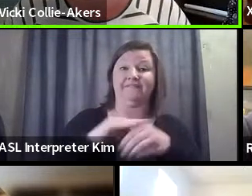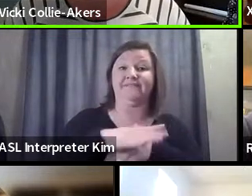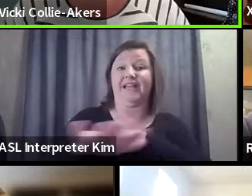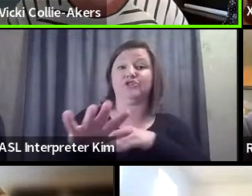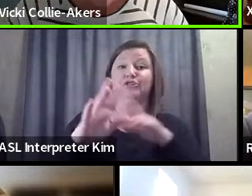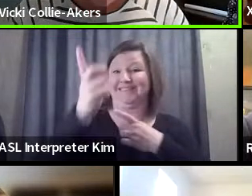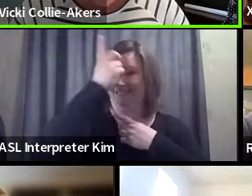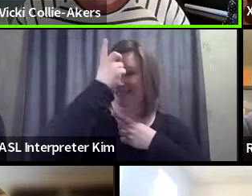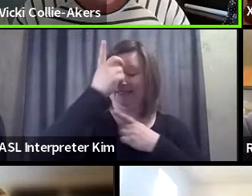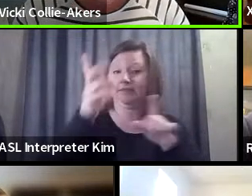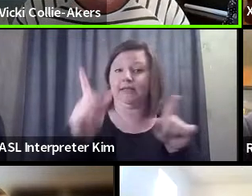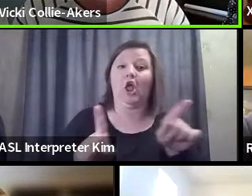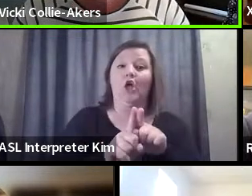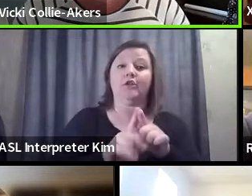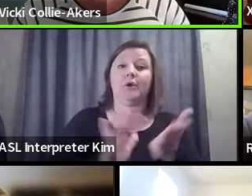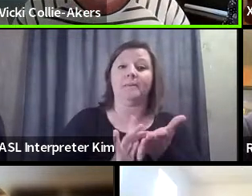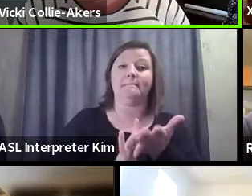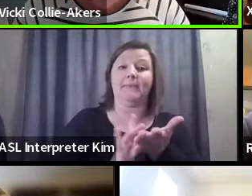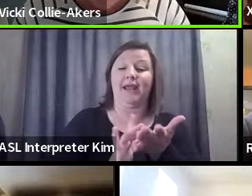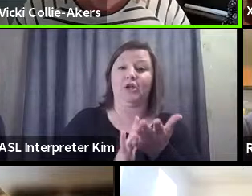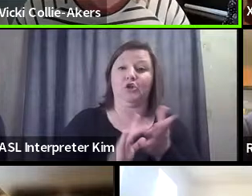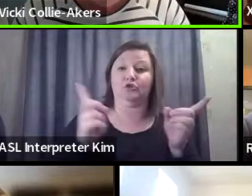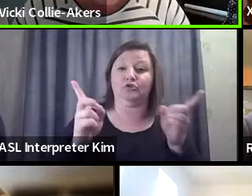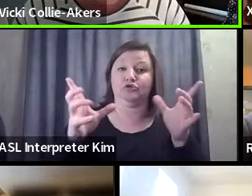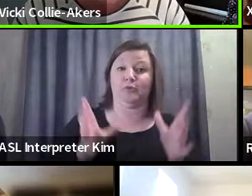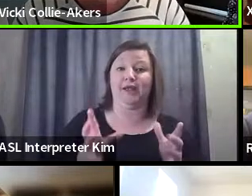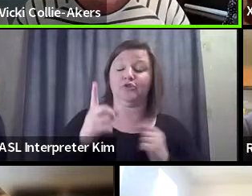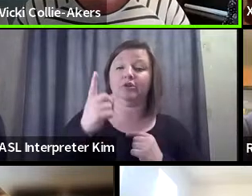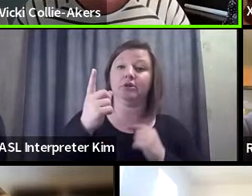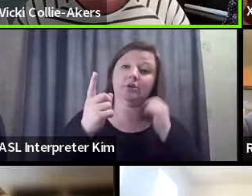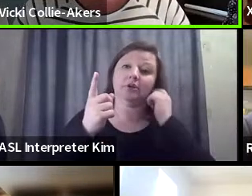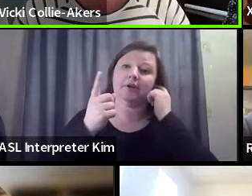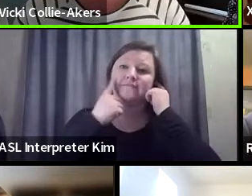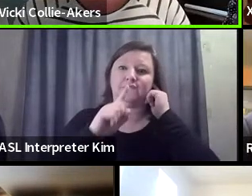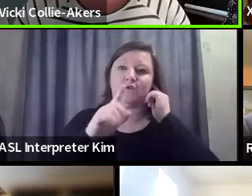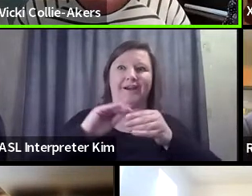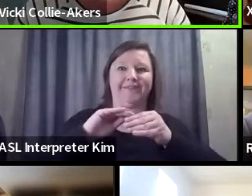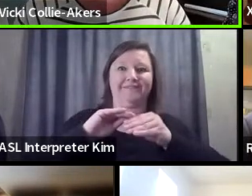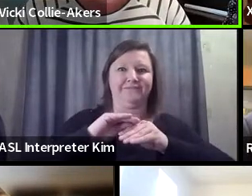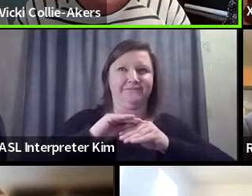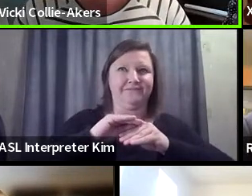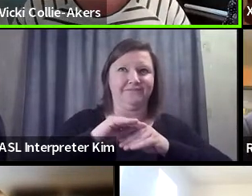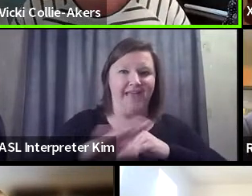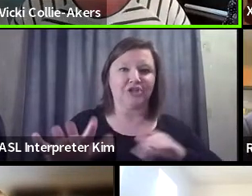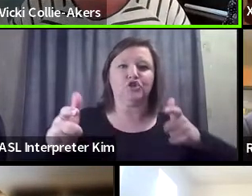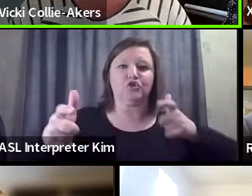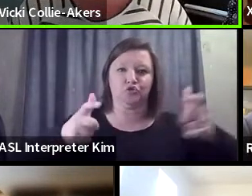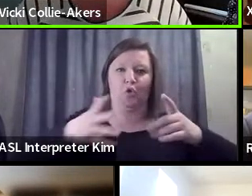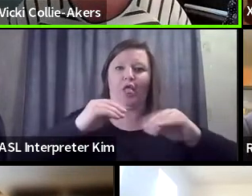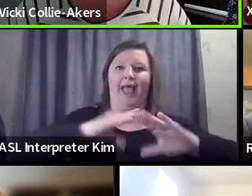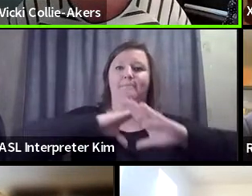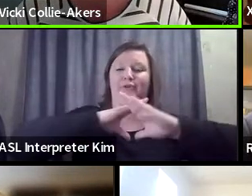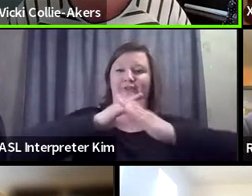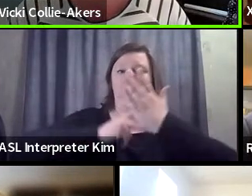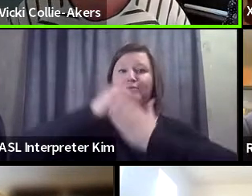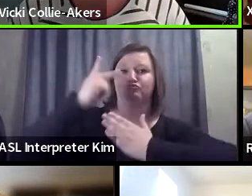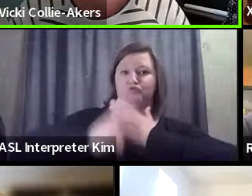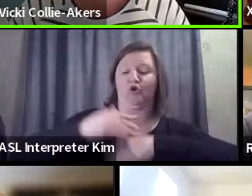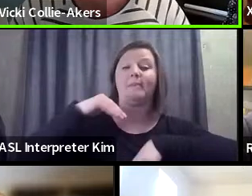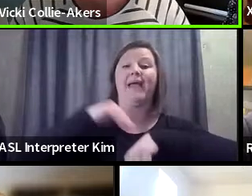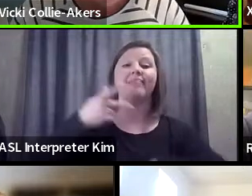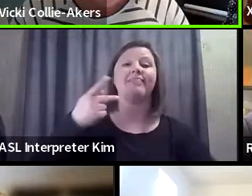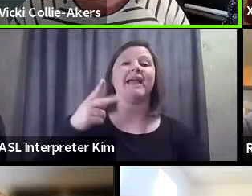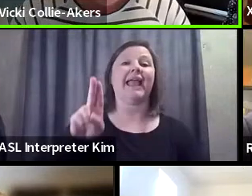medical director for infectious, I'm going to make sure I get this right, infectious control and prevention program at the KU